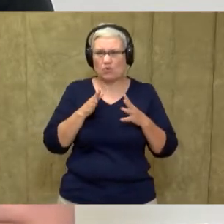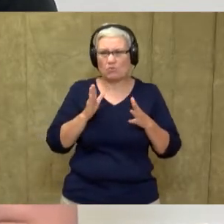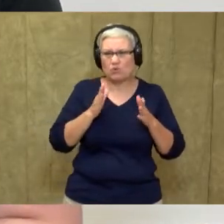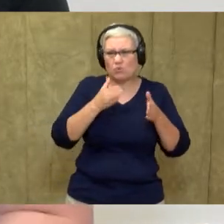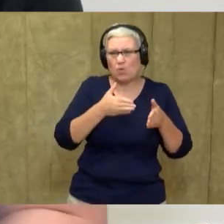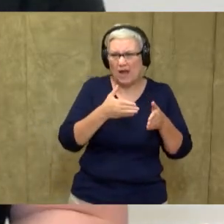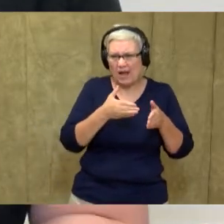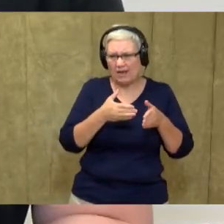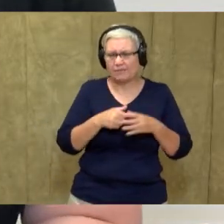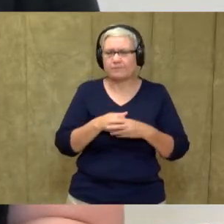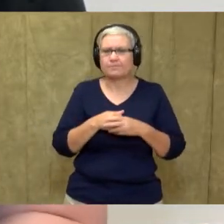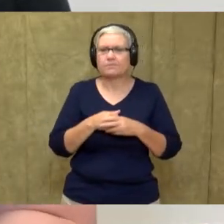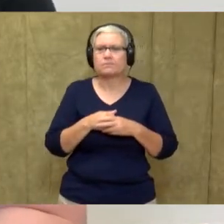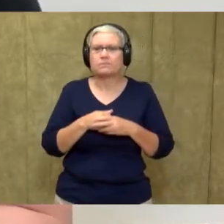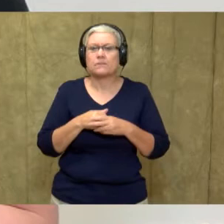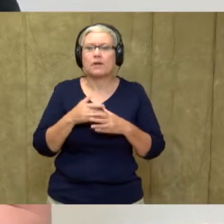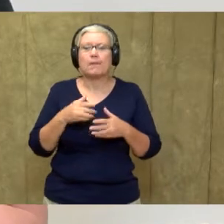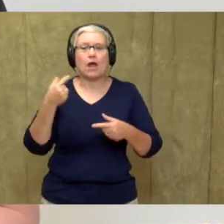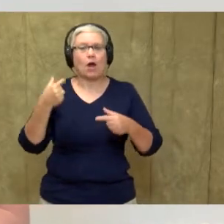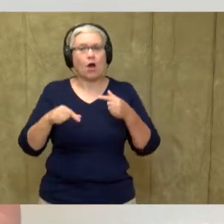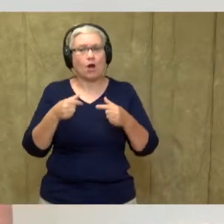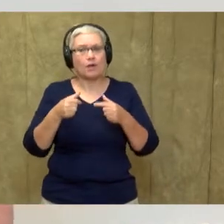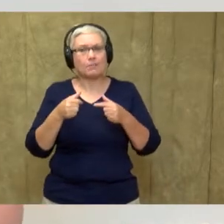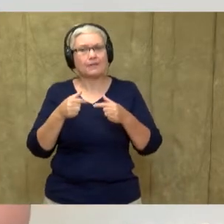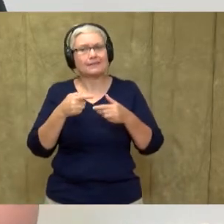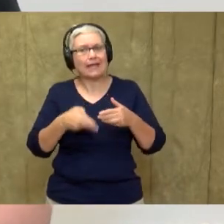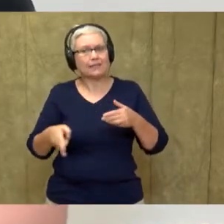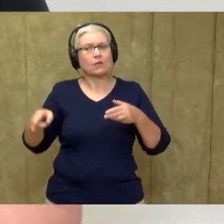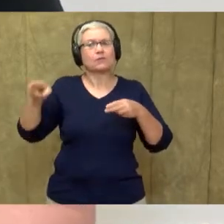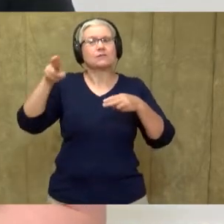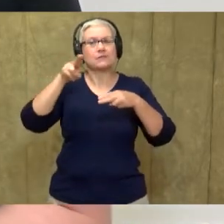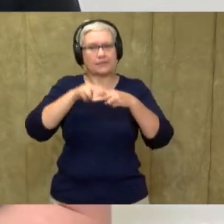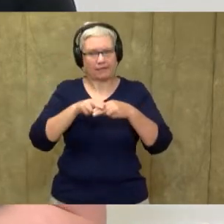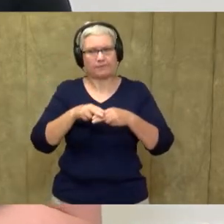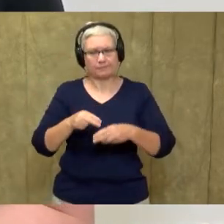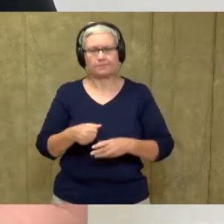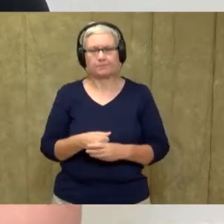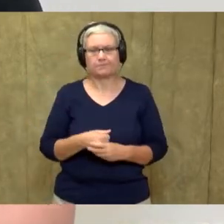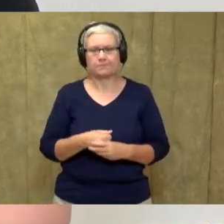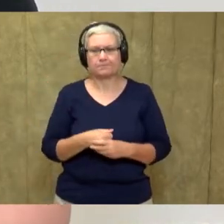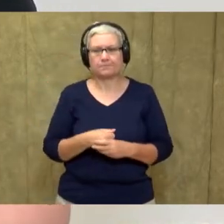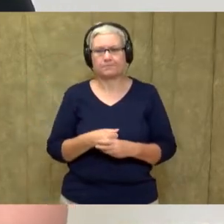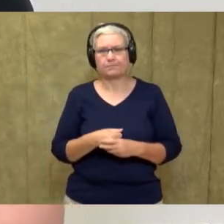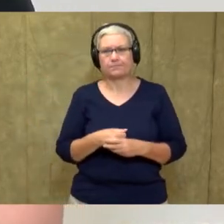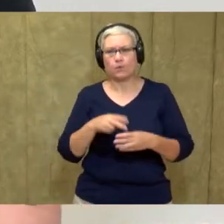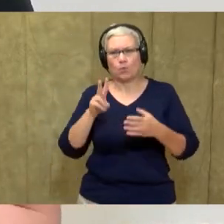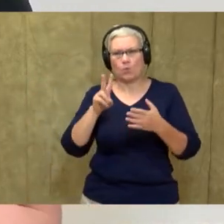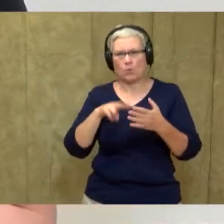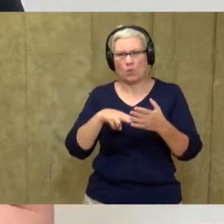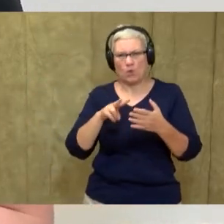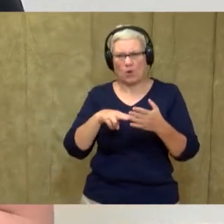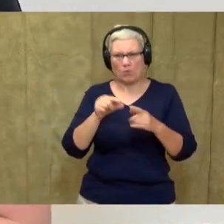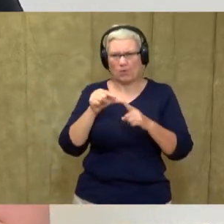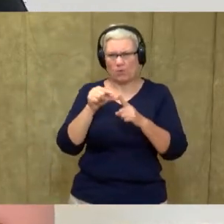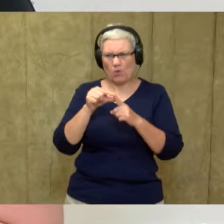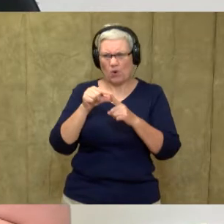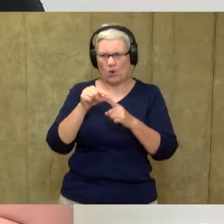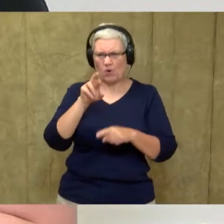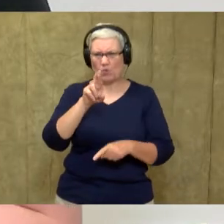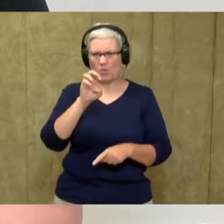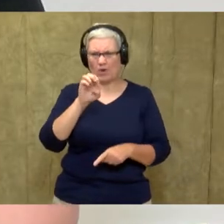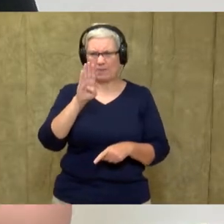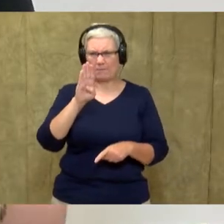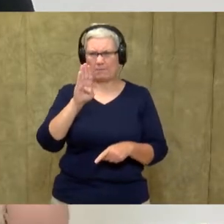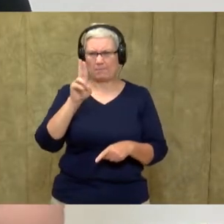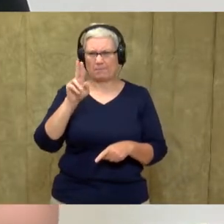way. Argument takes it up a notch, okay? Argument has this word down here, rebuttal. Rebuttal is